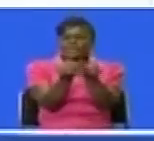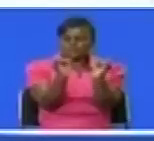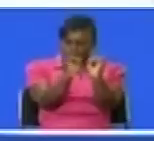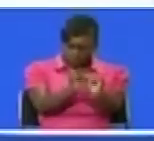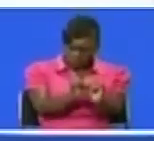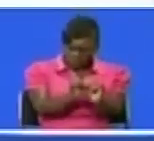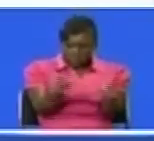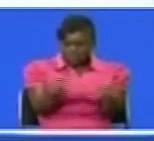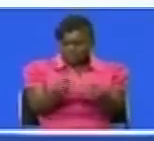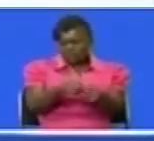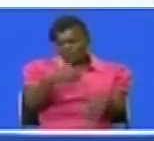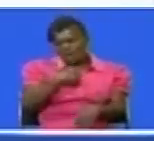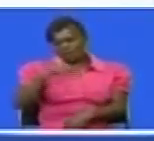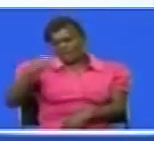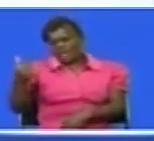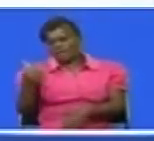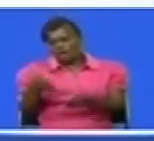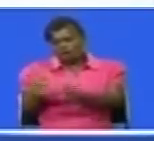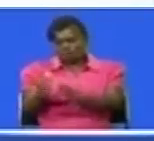had another one